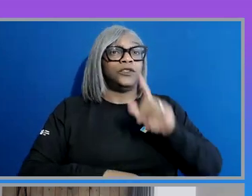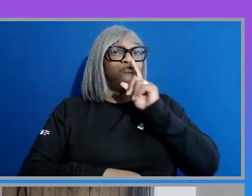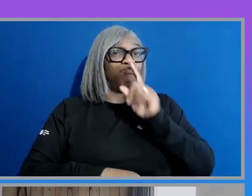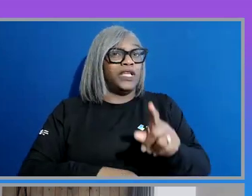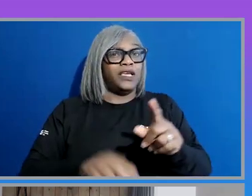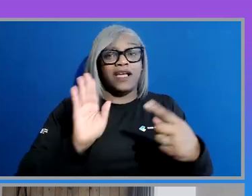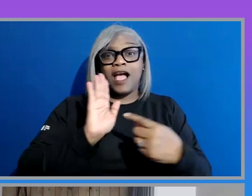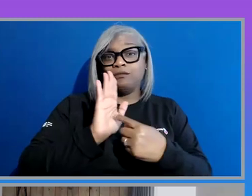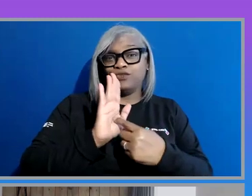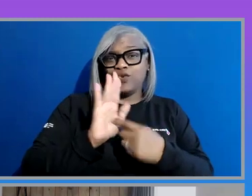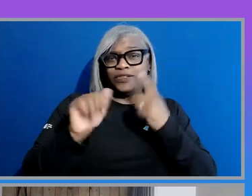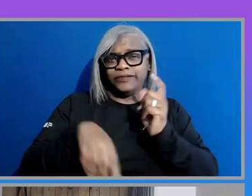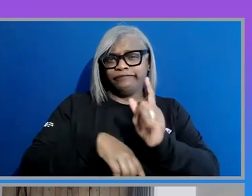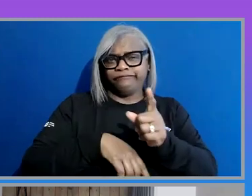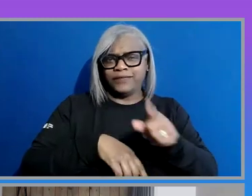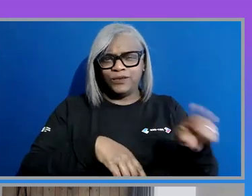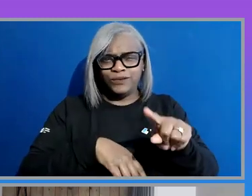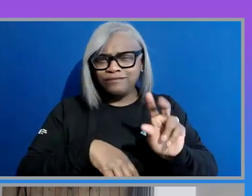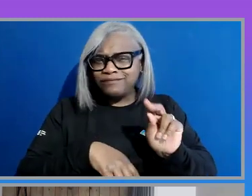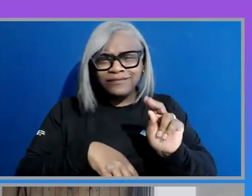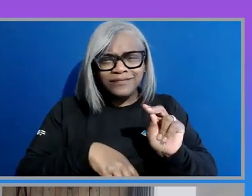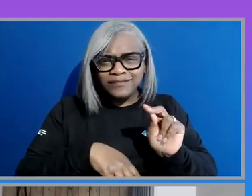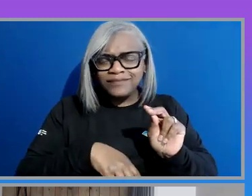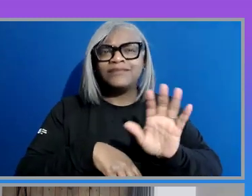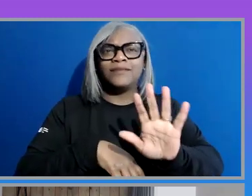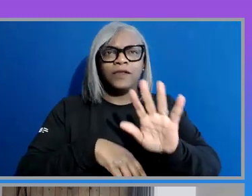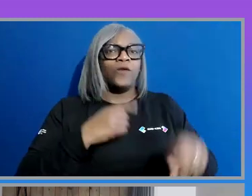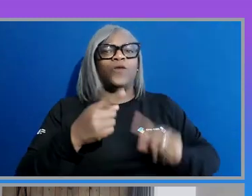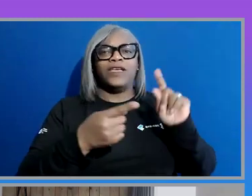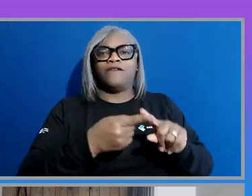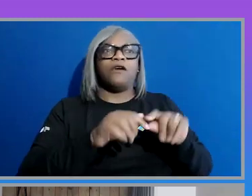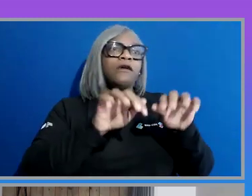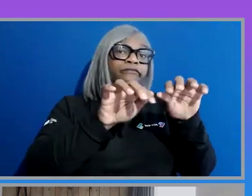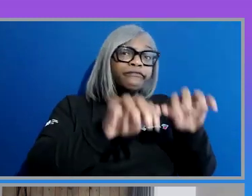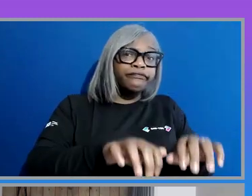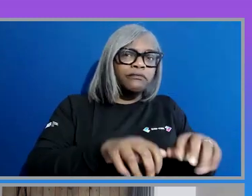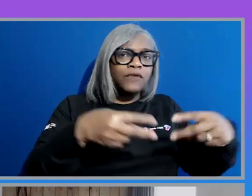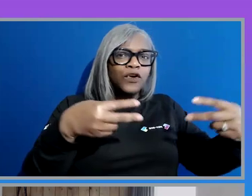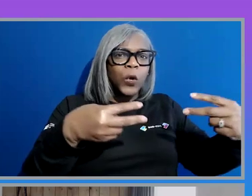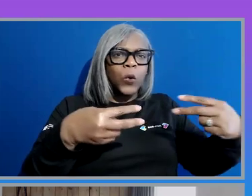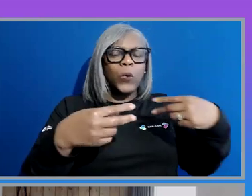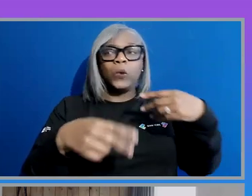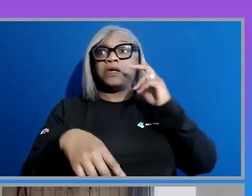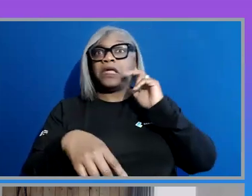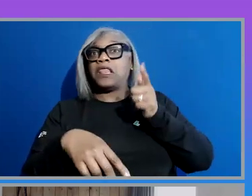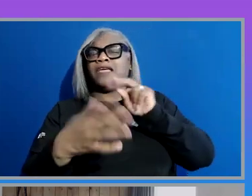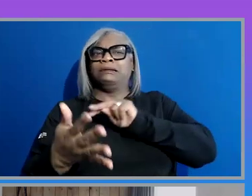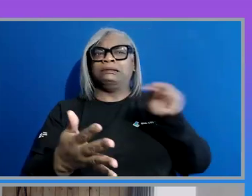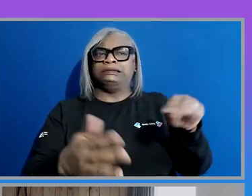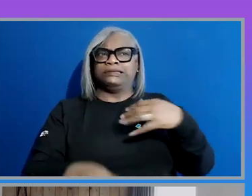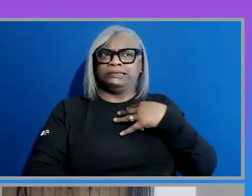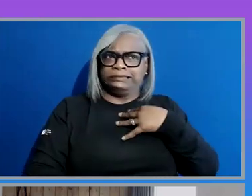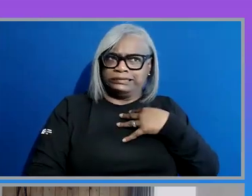any designer or developers. We've all written code as developers that we later looked back on and